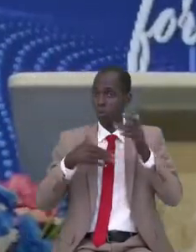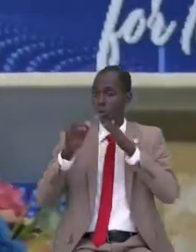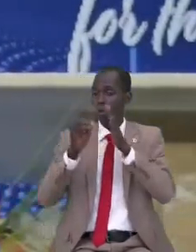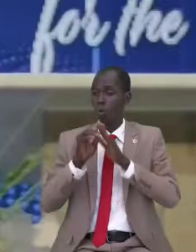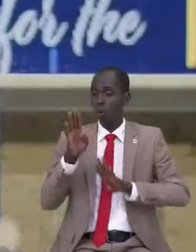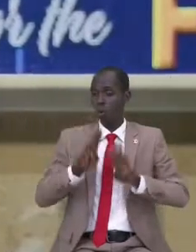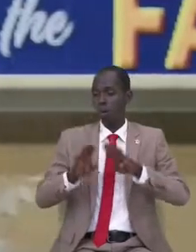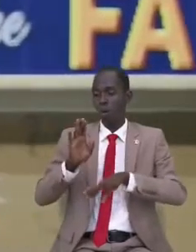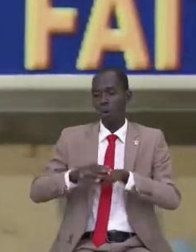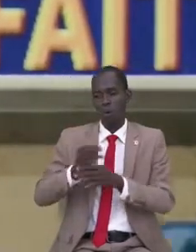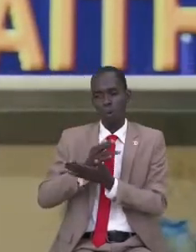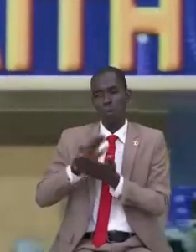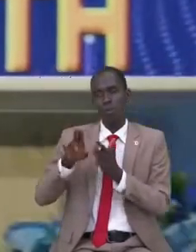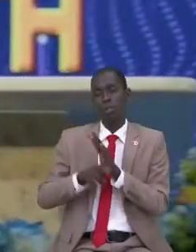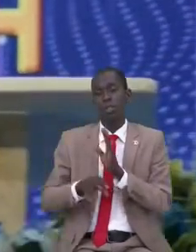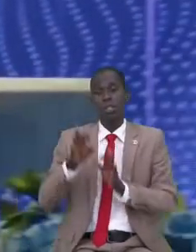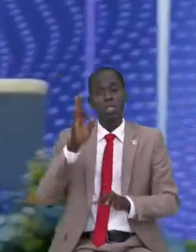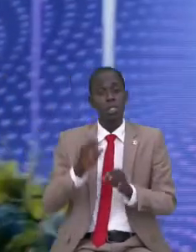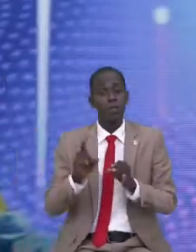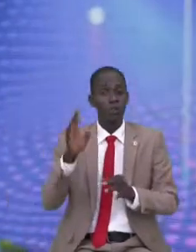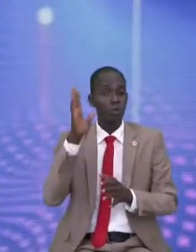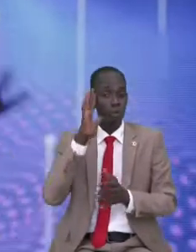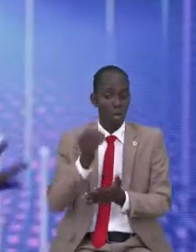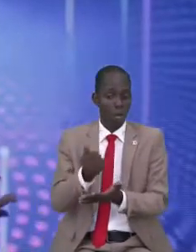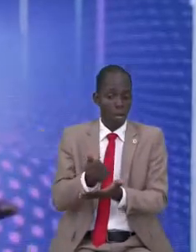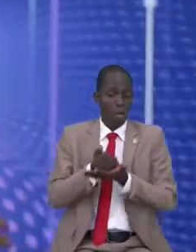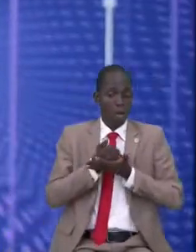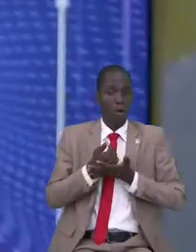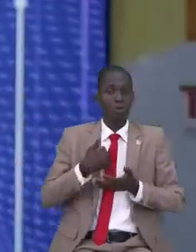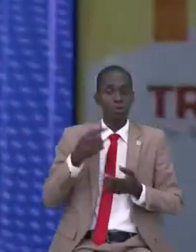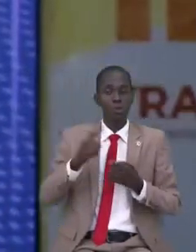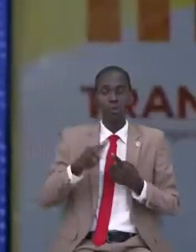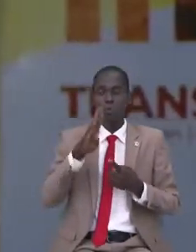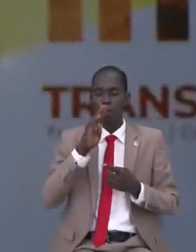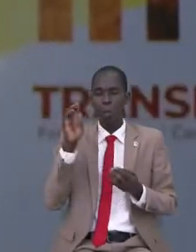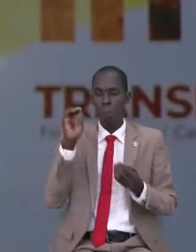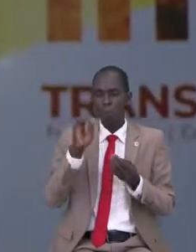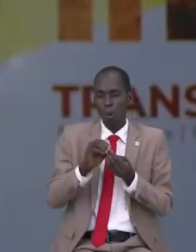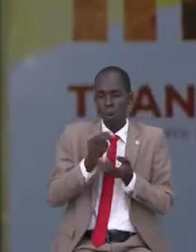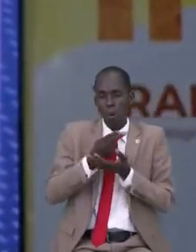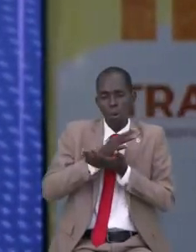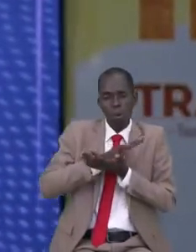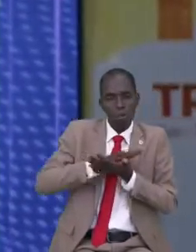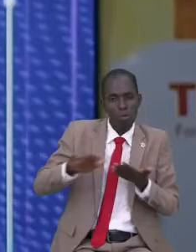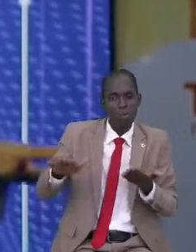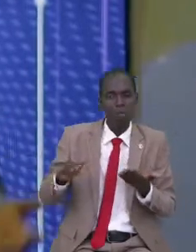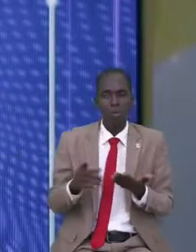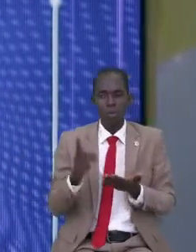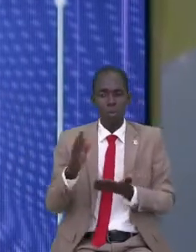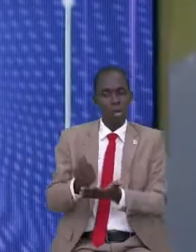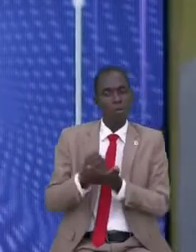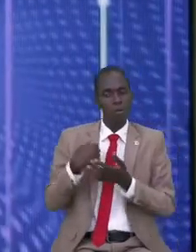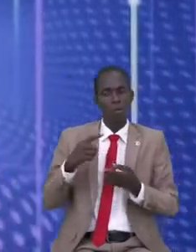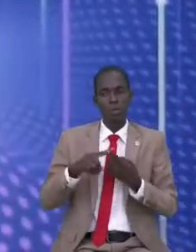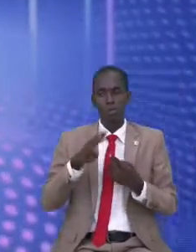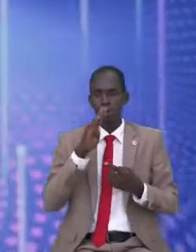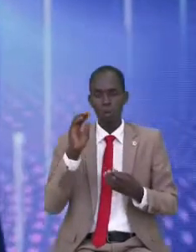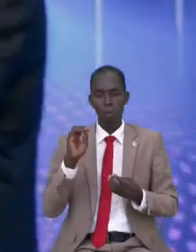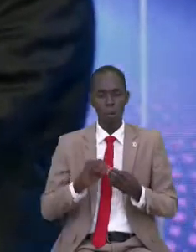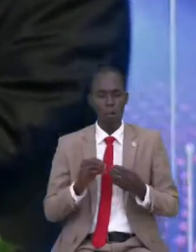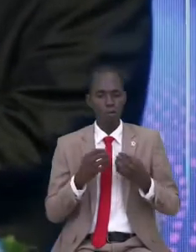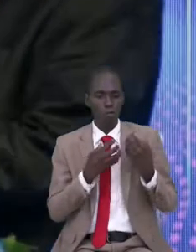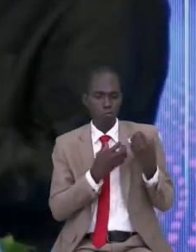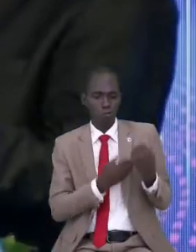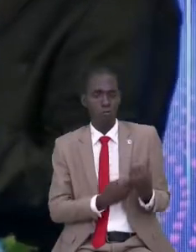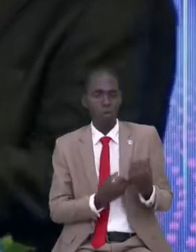going to help me to be, you know, more straightforward and more courageous and